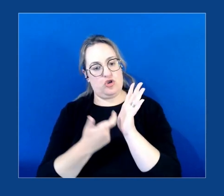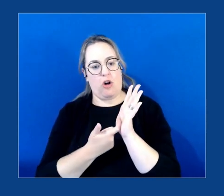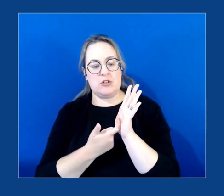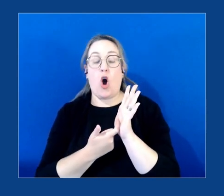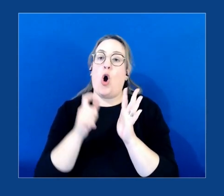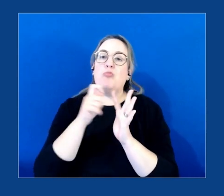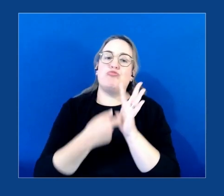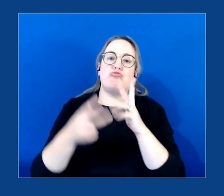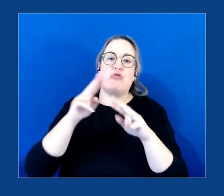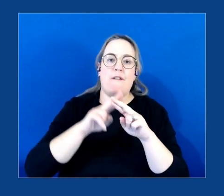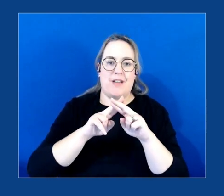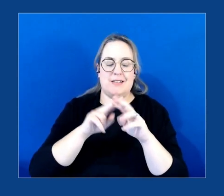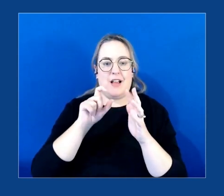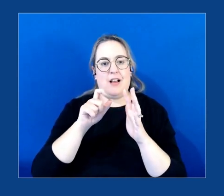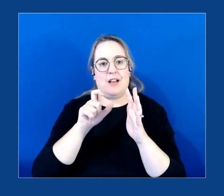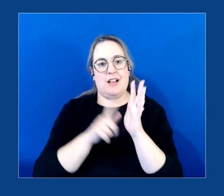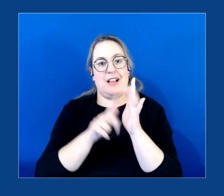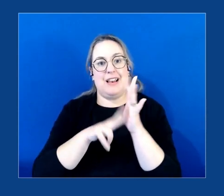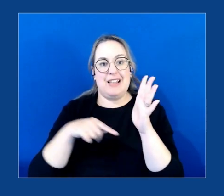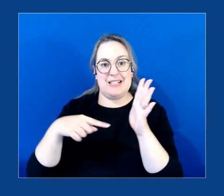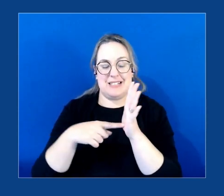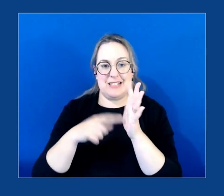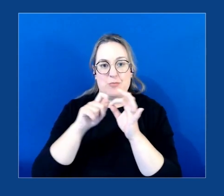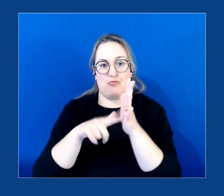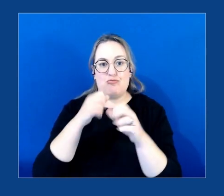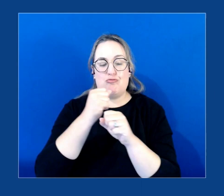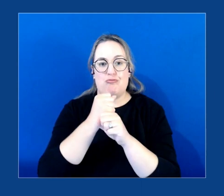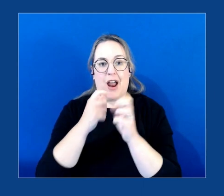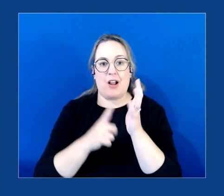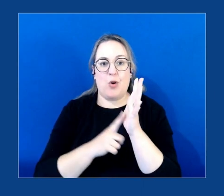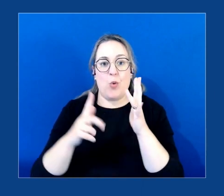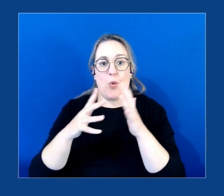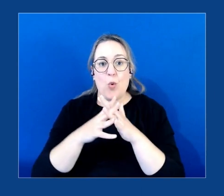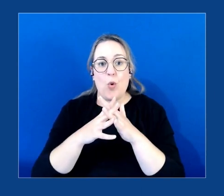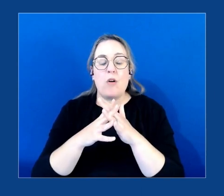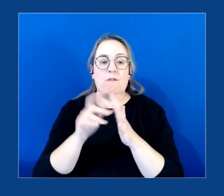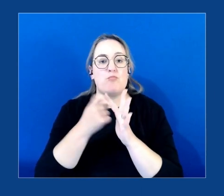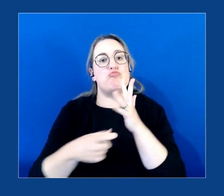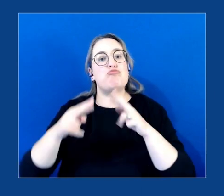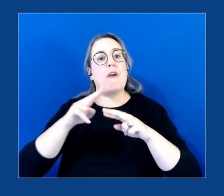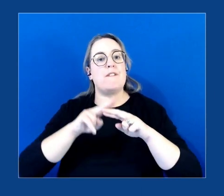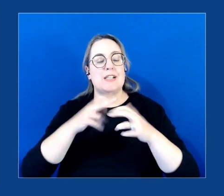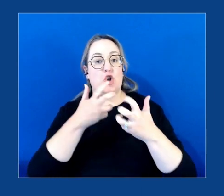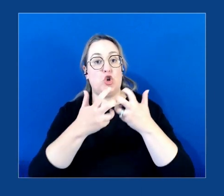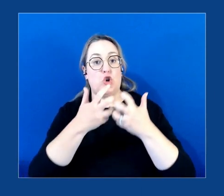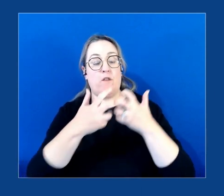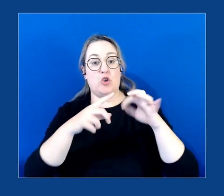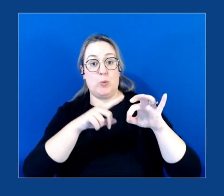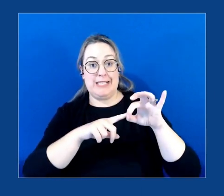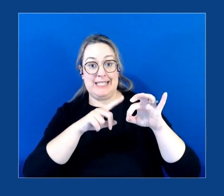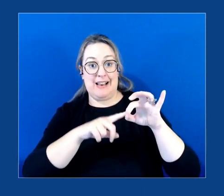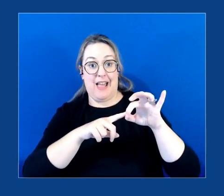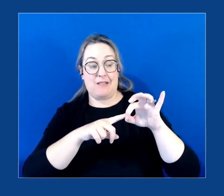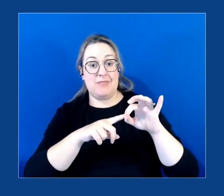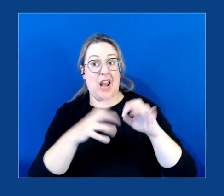Professor Clint Bracknell, Professor of Linguistics at the University of Queensland, last week was admitted as a fellow to